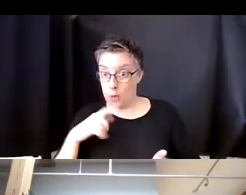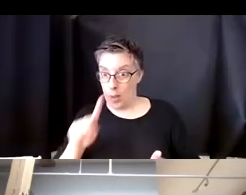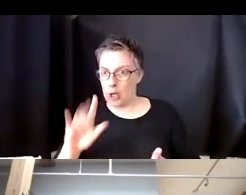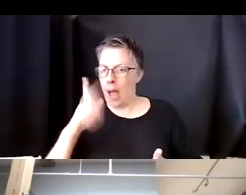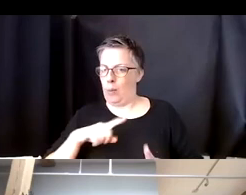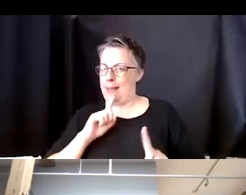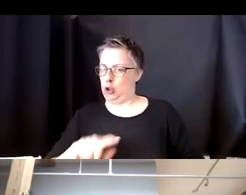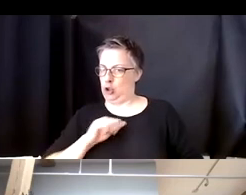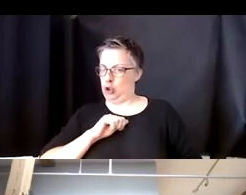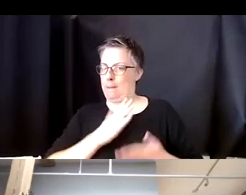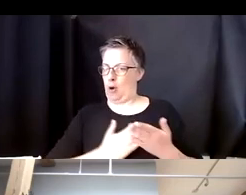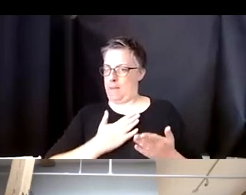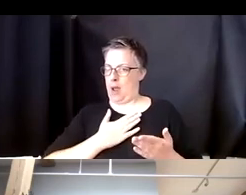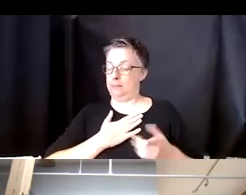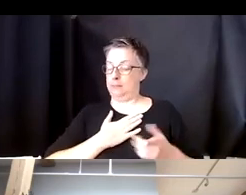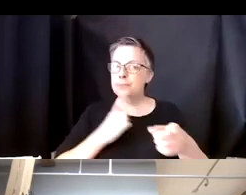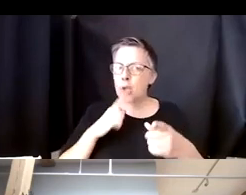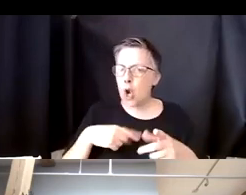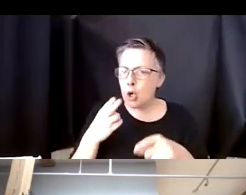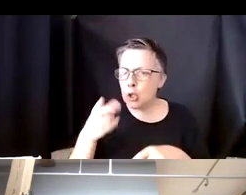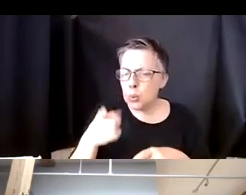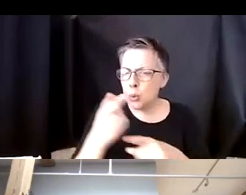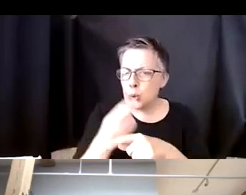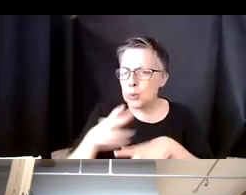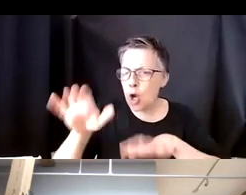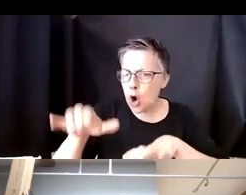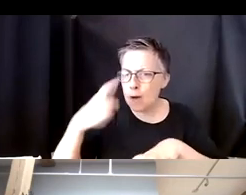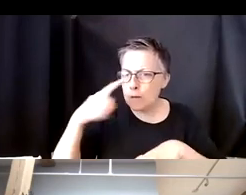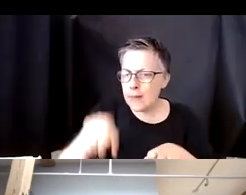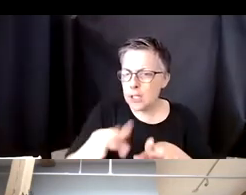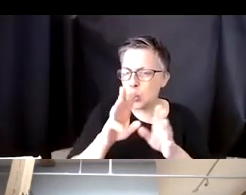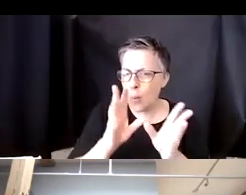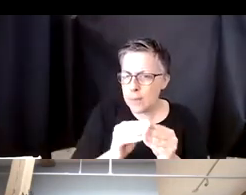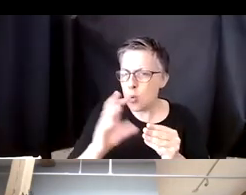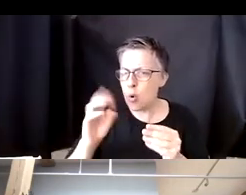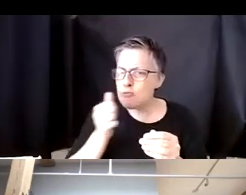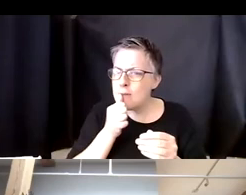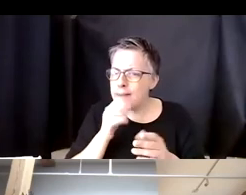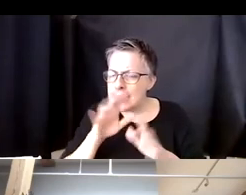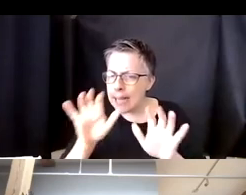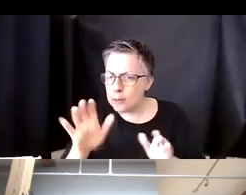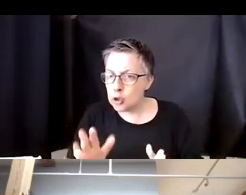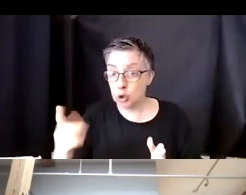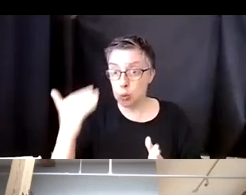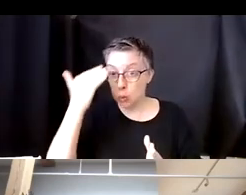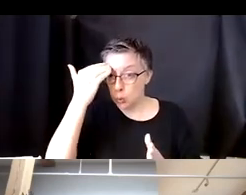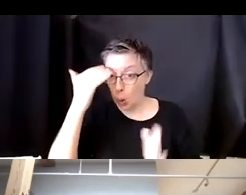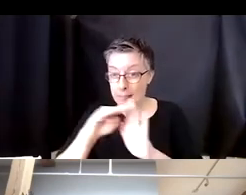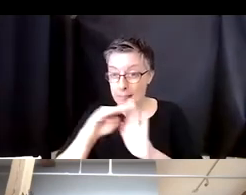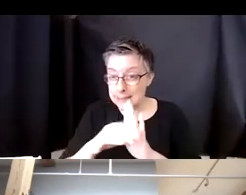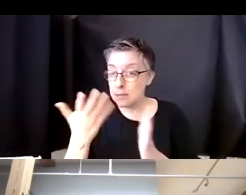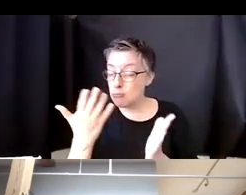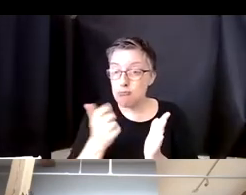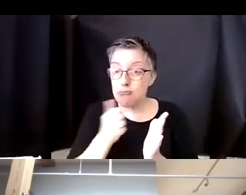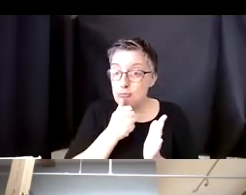part of mine. Sam asked, are you using CART for this webinar or a private captioner? Are you aware of a list of any local captioners? So I'll